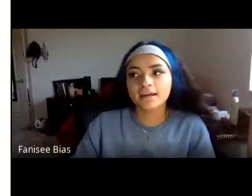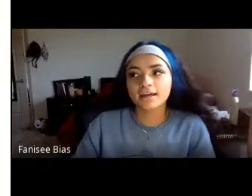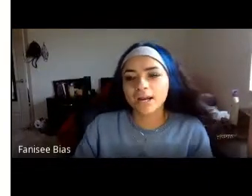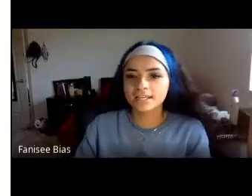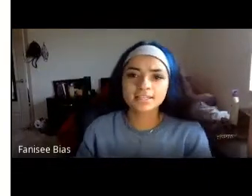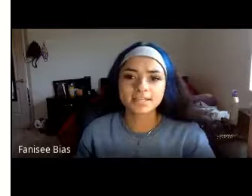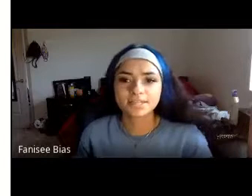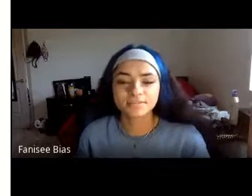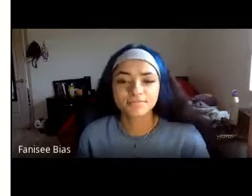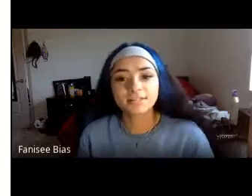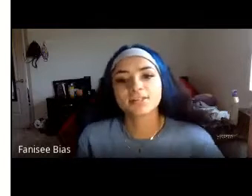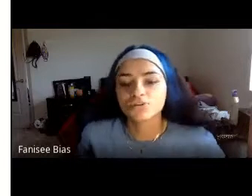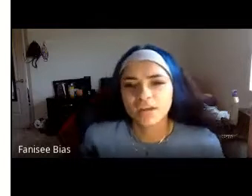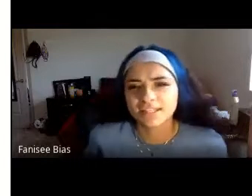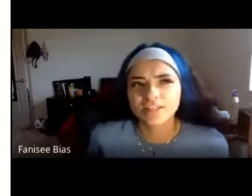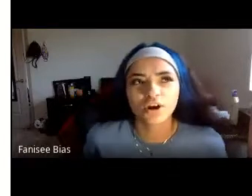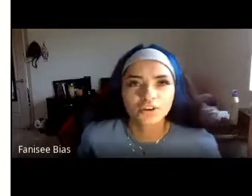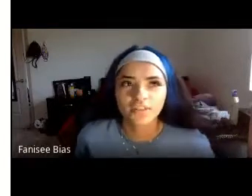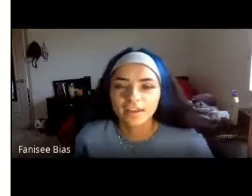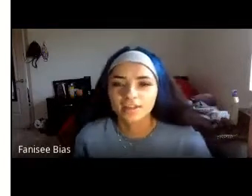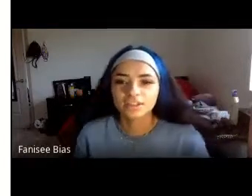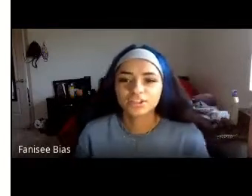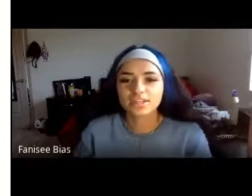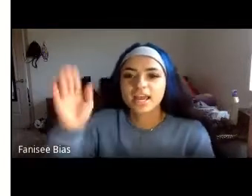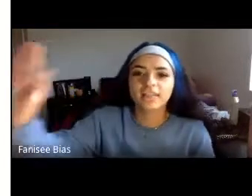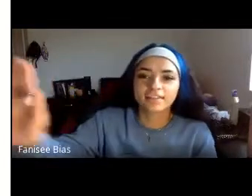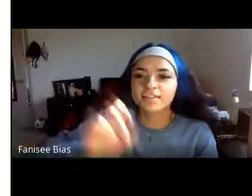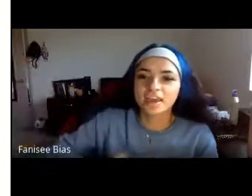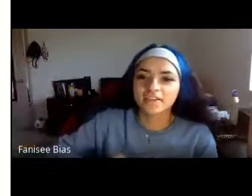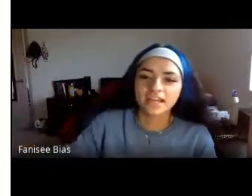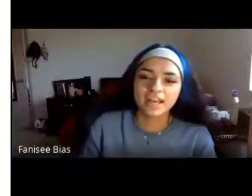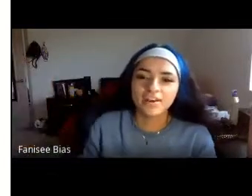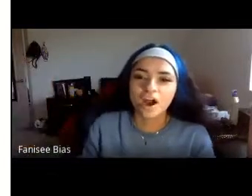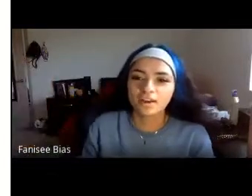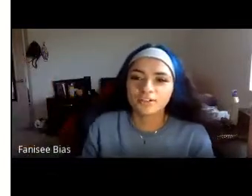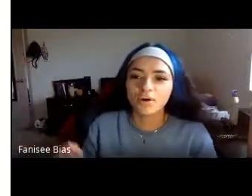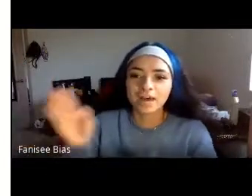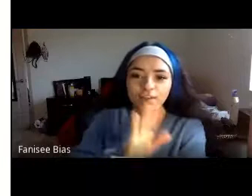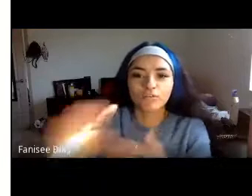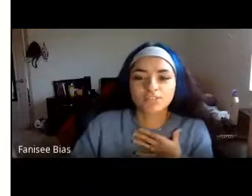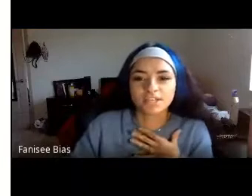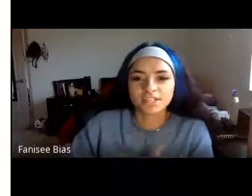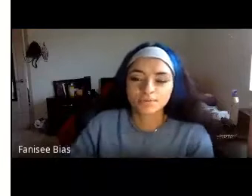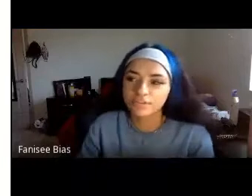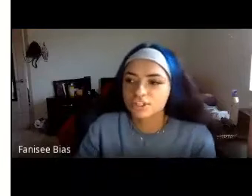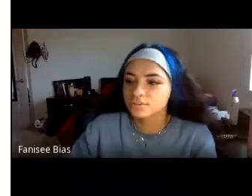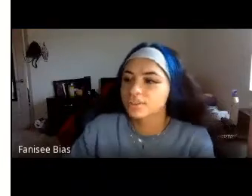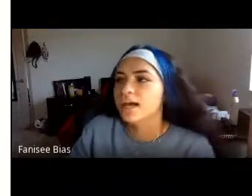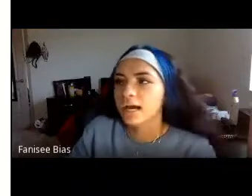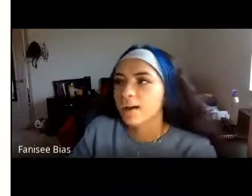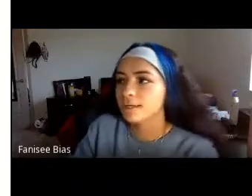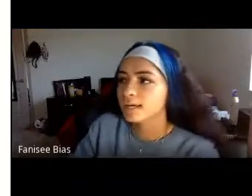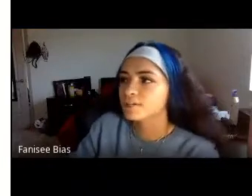that. Practicing sentences and phrases is also nice because it's harder to like just say like they and not have like a full sentence to refer